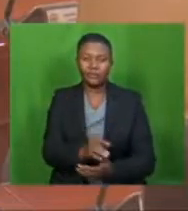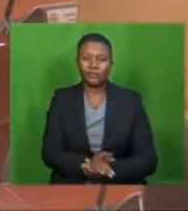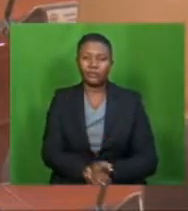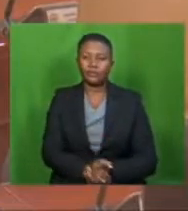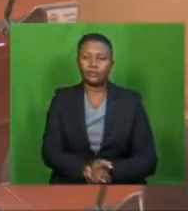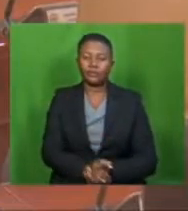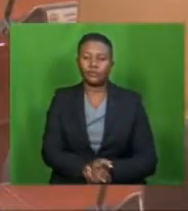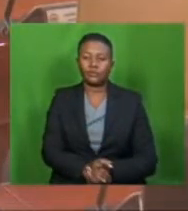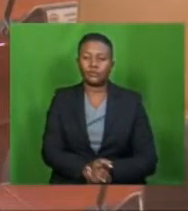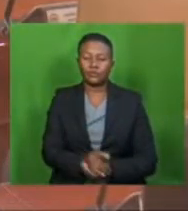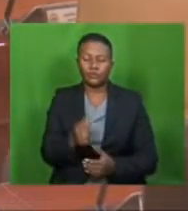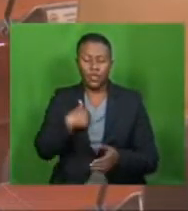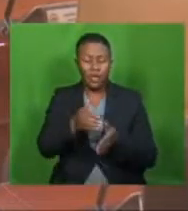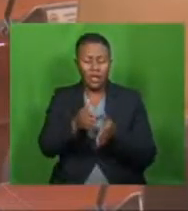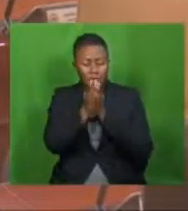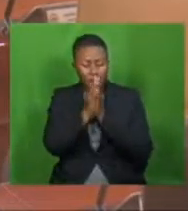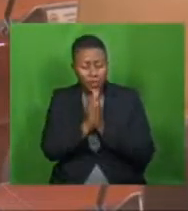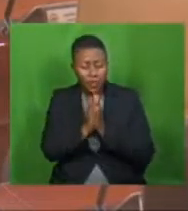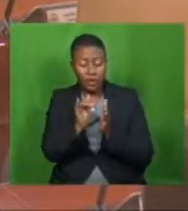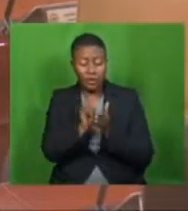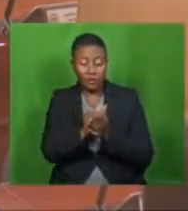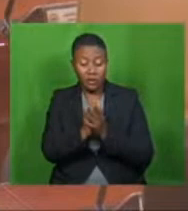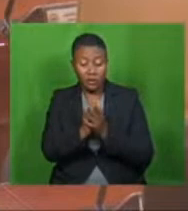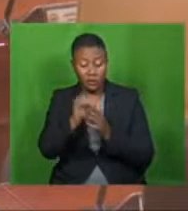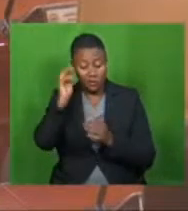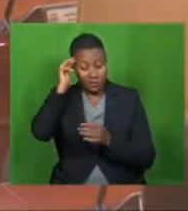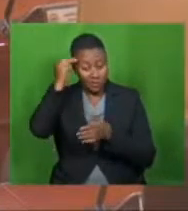I just hope and pray that the Minister